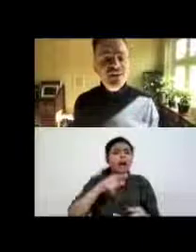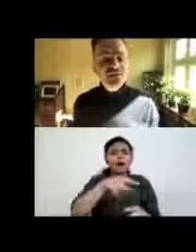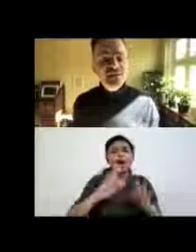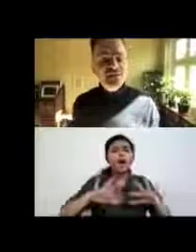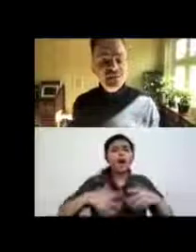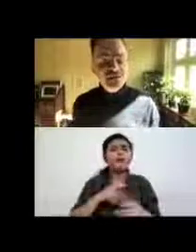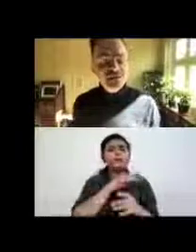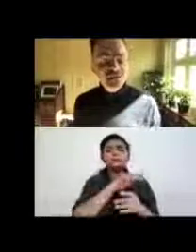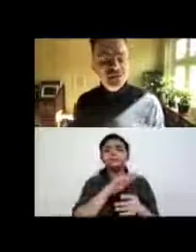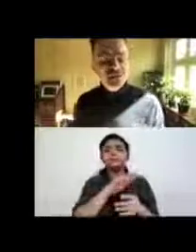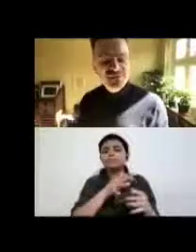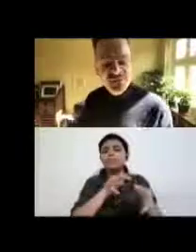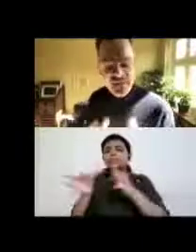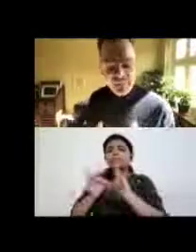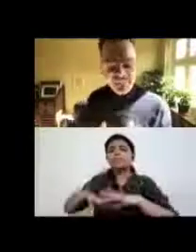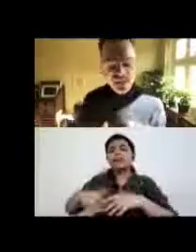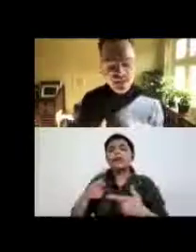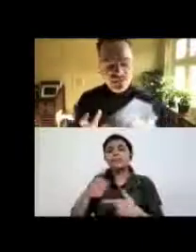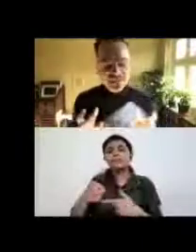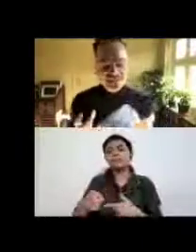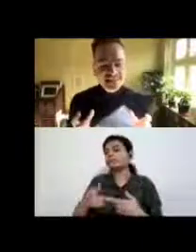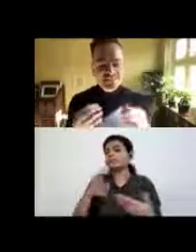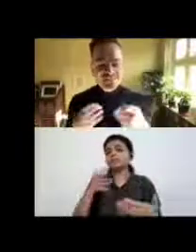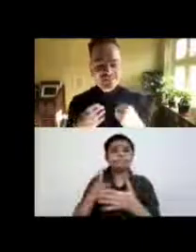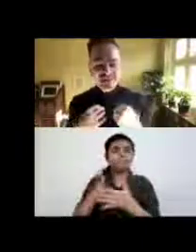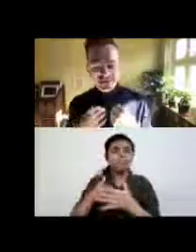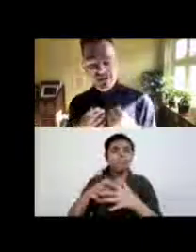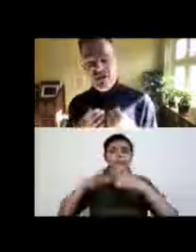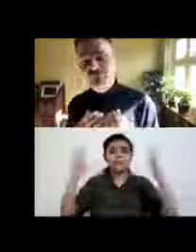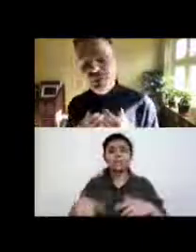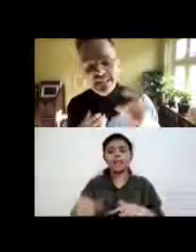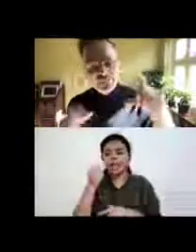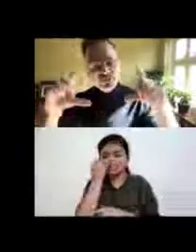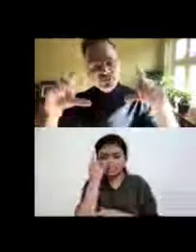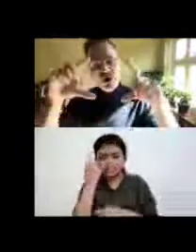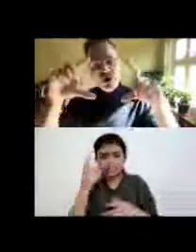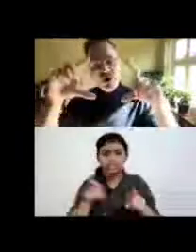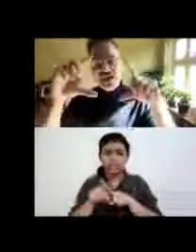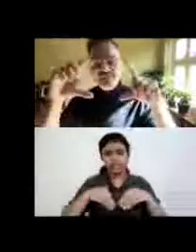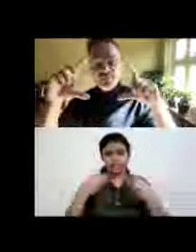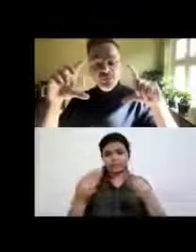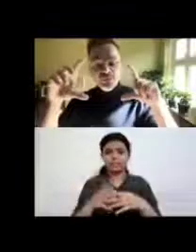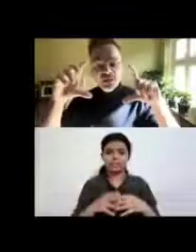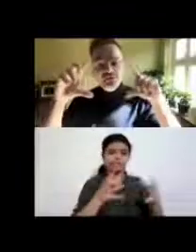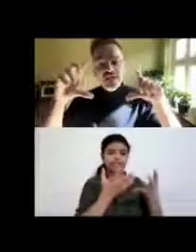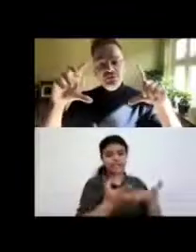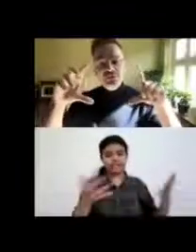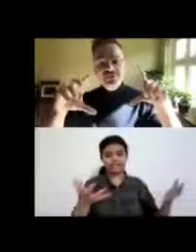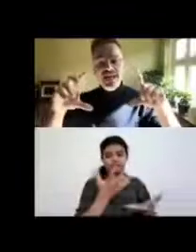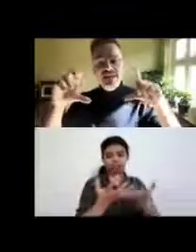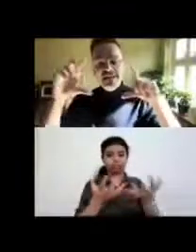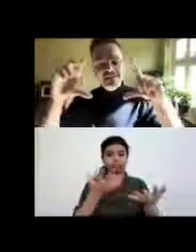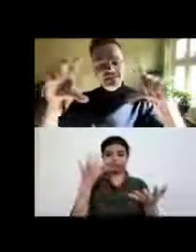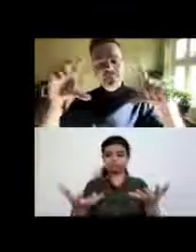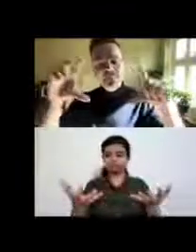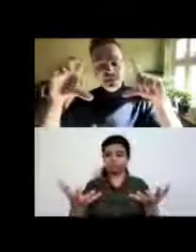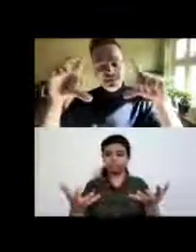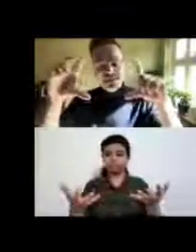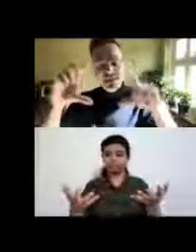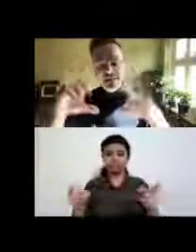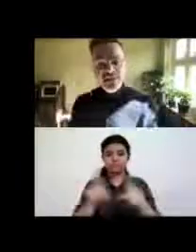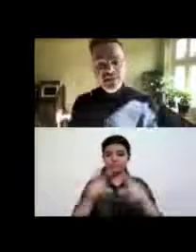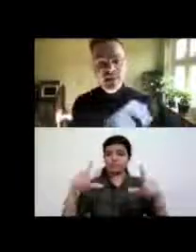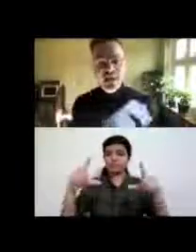largest challenges for them to understand that, for example, 2 objects which in natural size are same